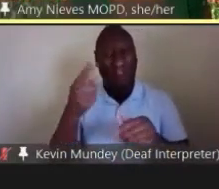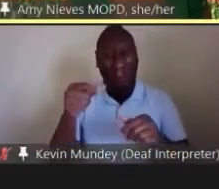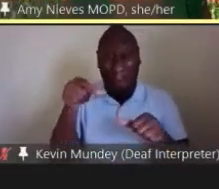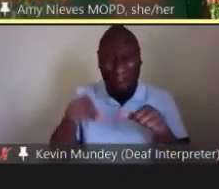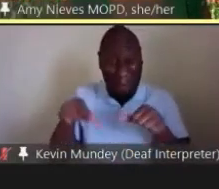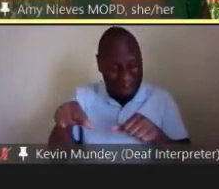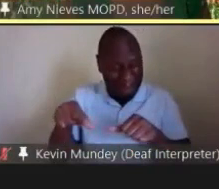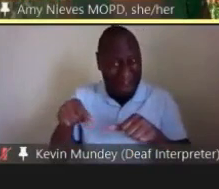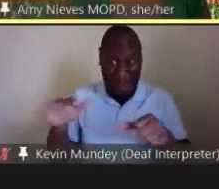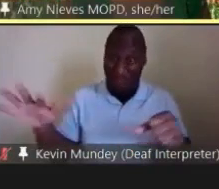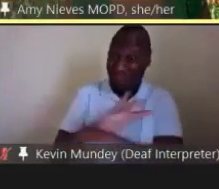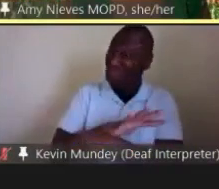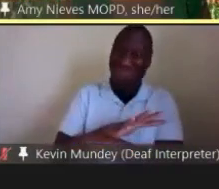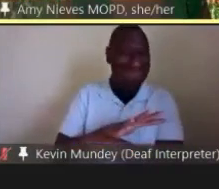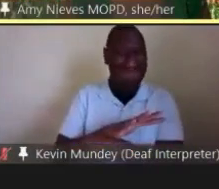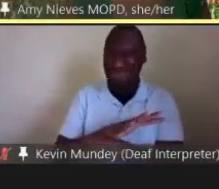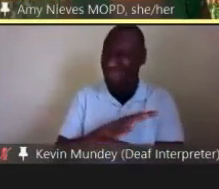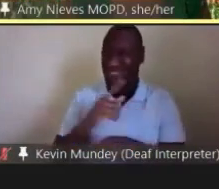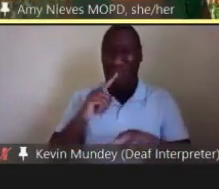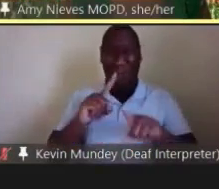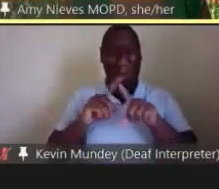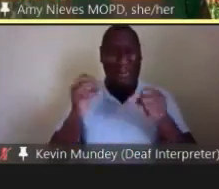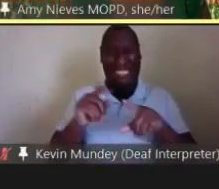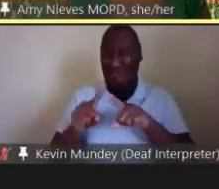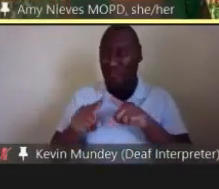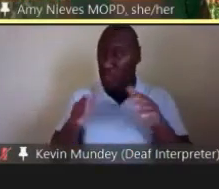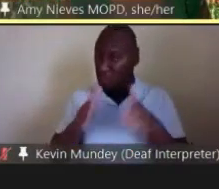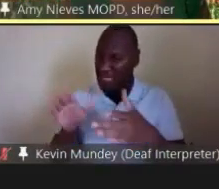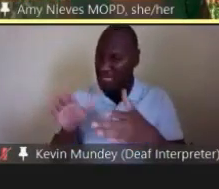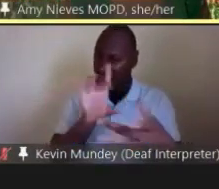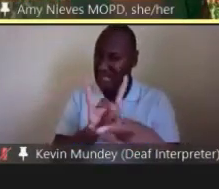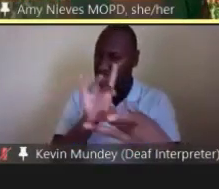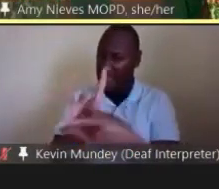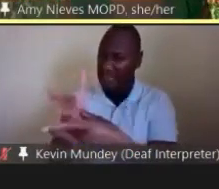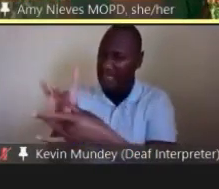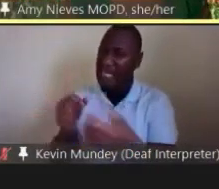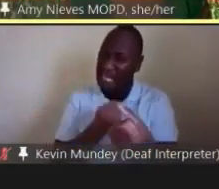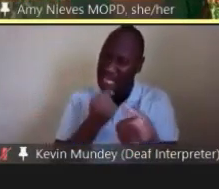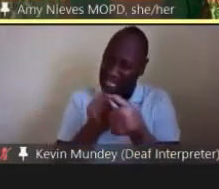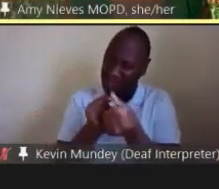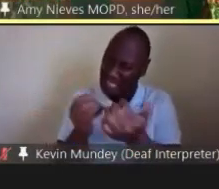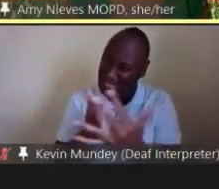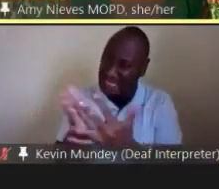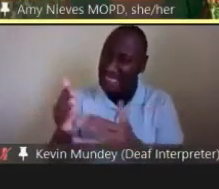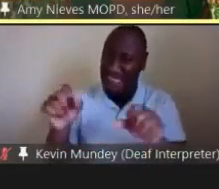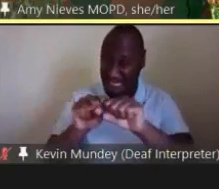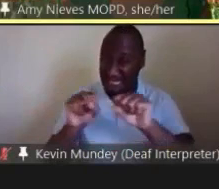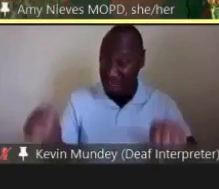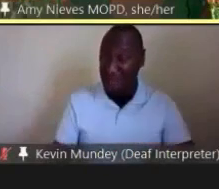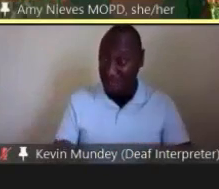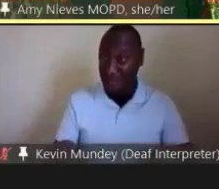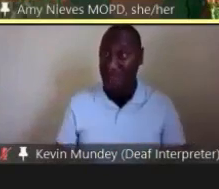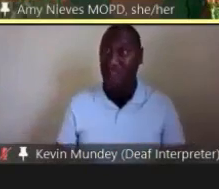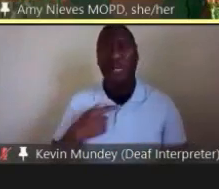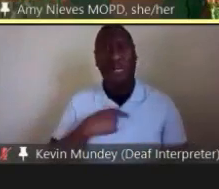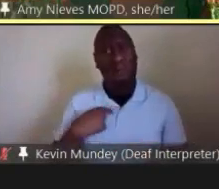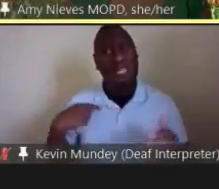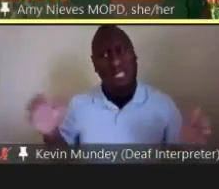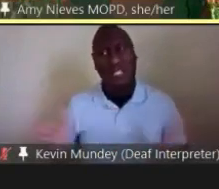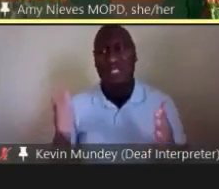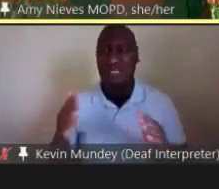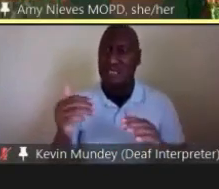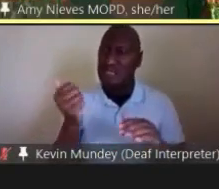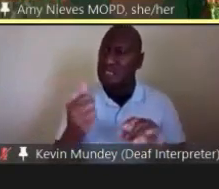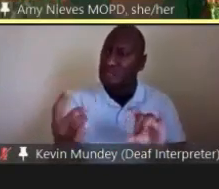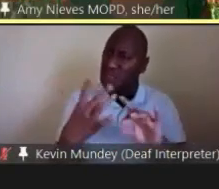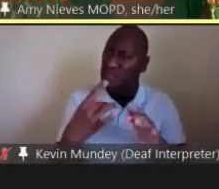are many ways to connect, advocate, and navigate systems. We encourage suggestions for improvement